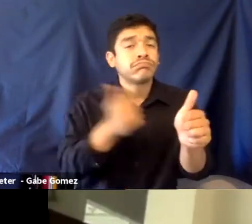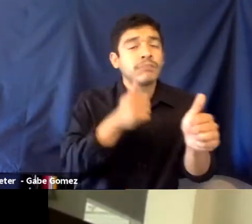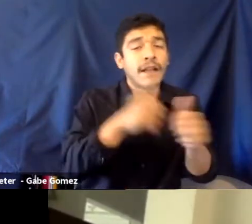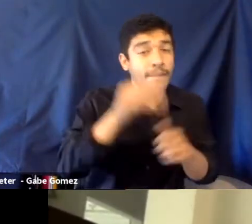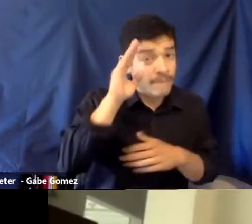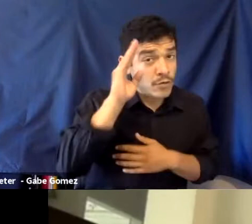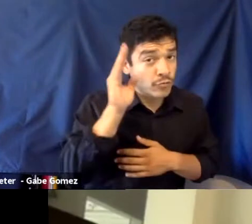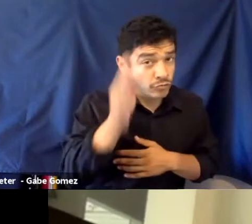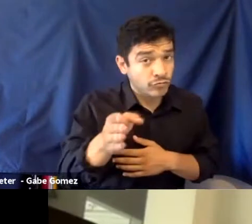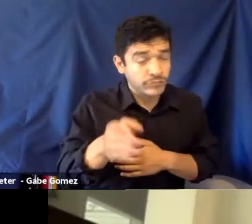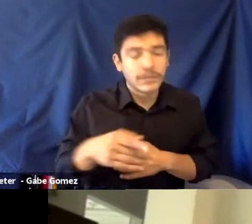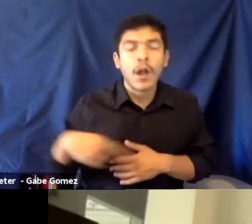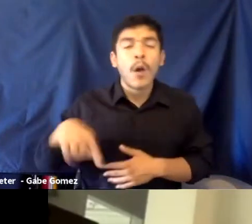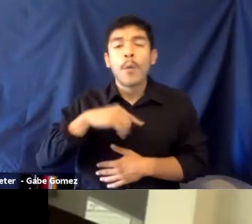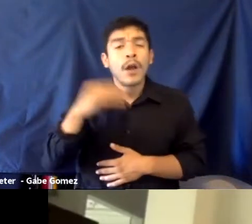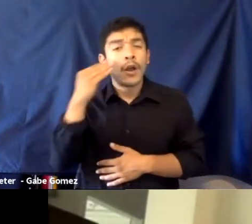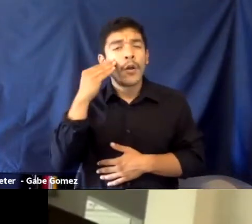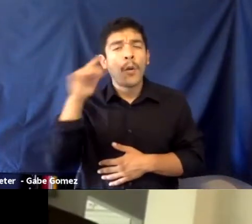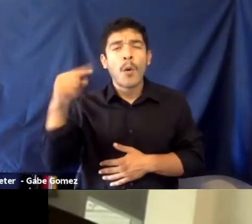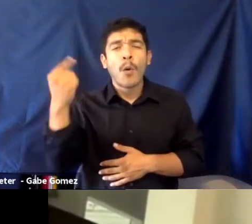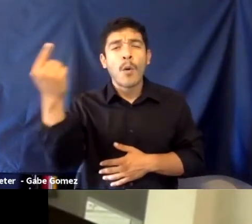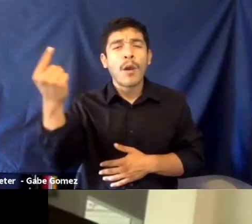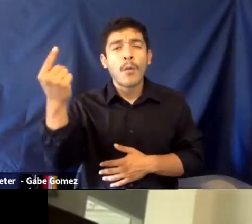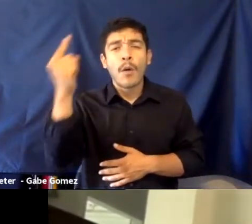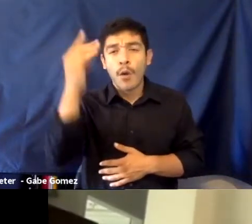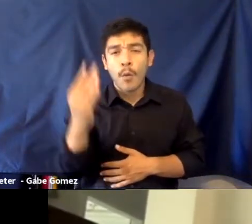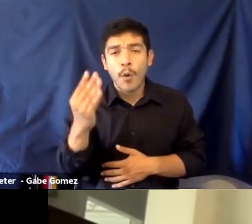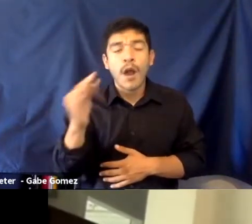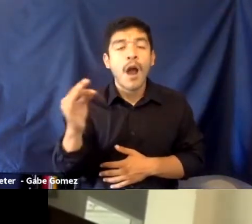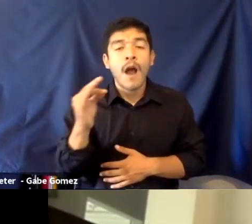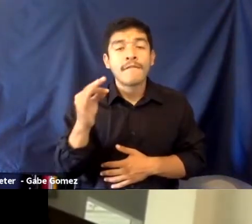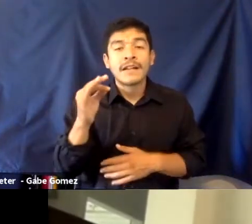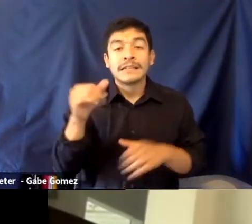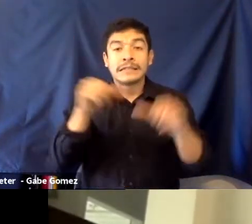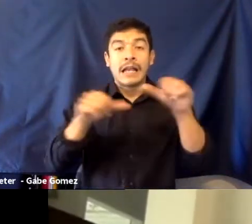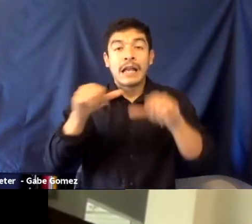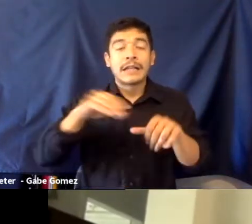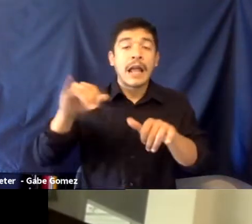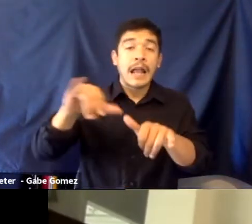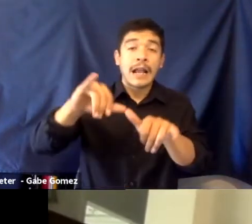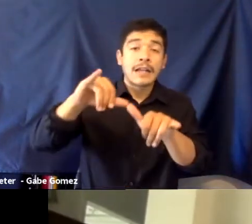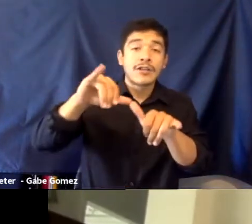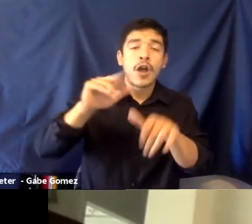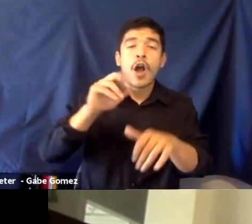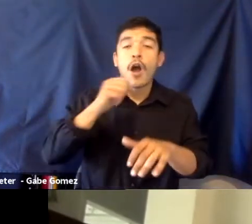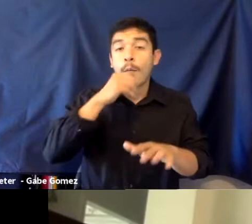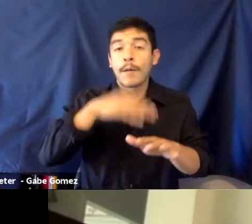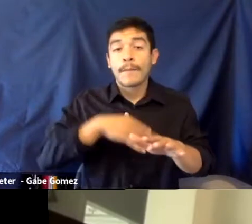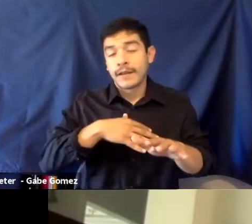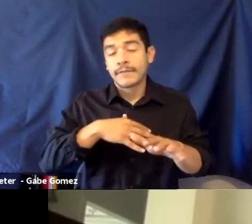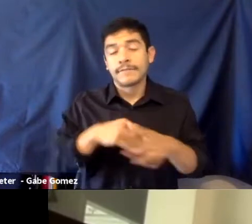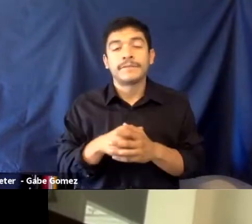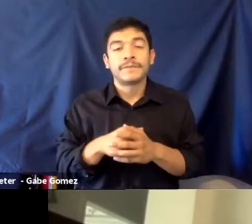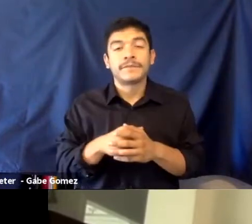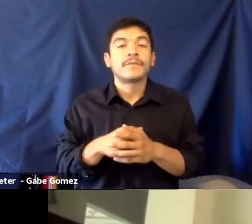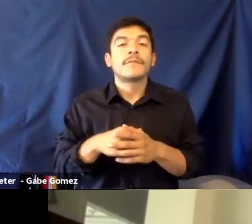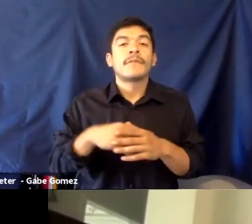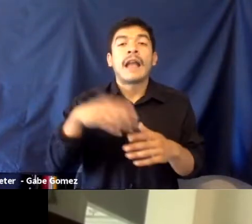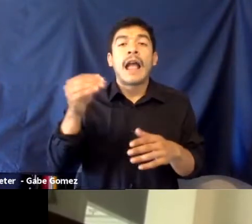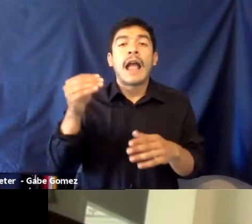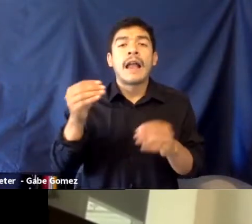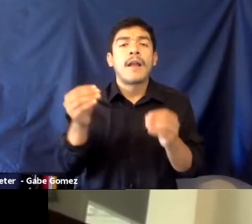we know that only 1/4 of scientists and engineers in the United States are female. And